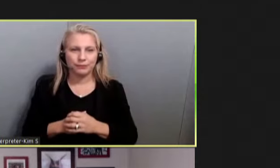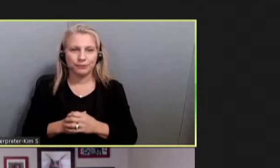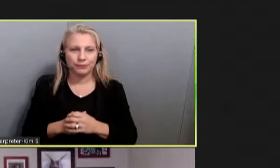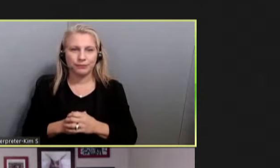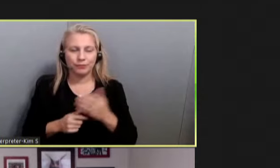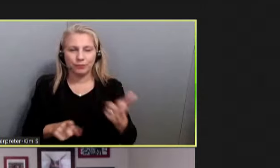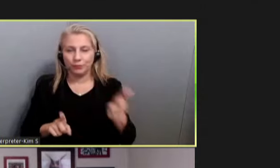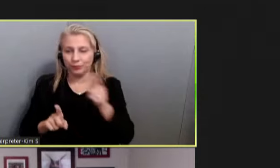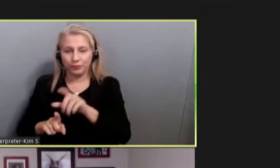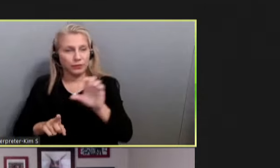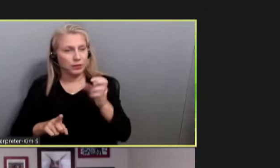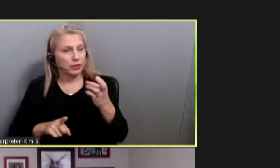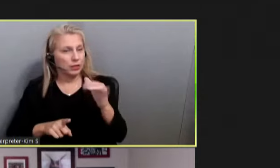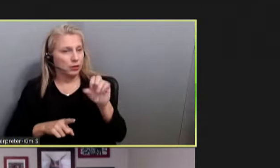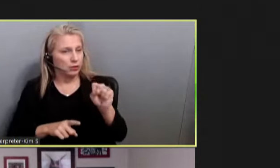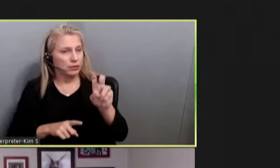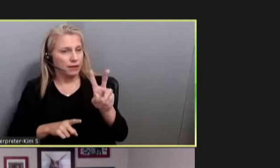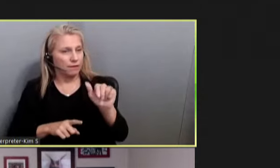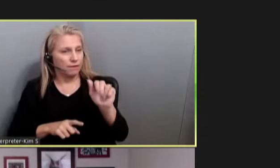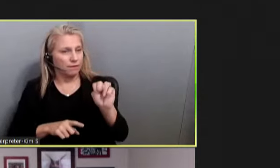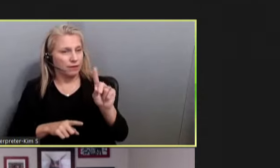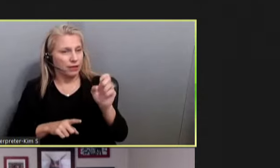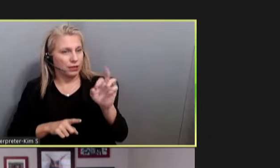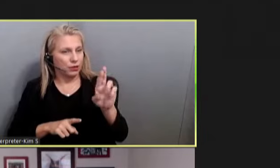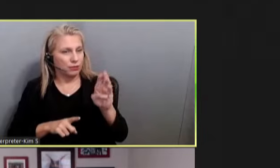go to Chris Vanderveen.